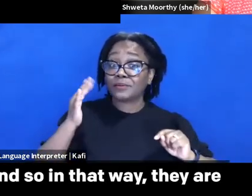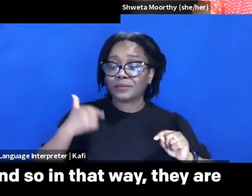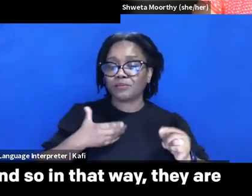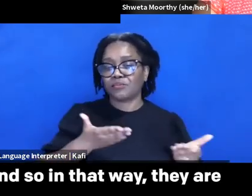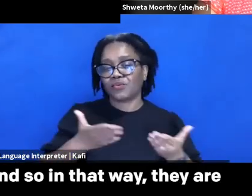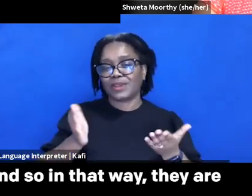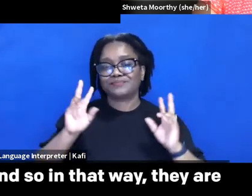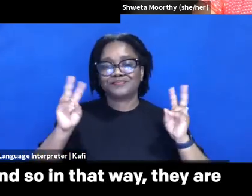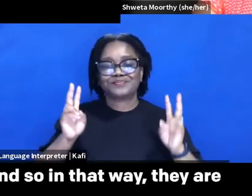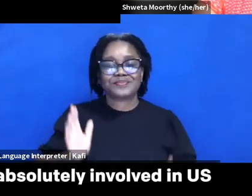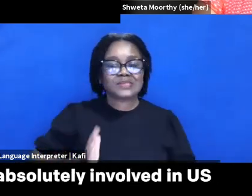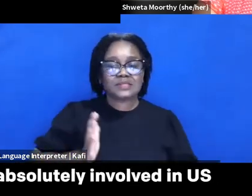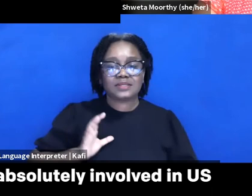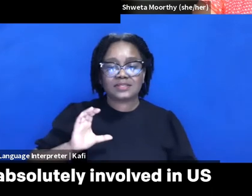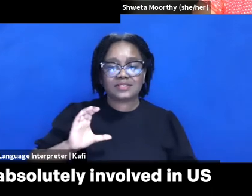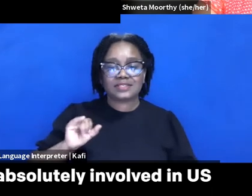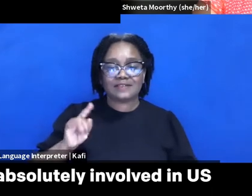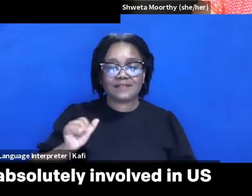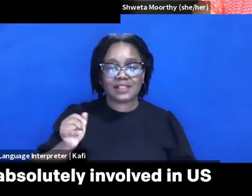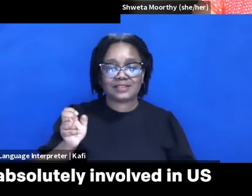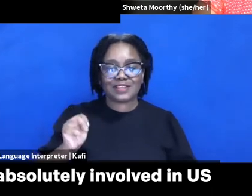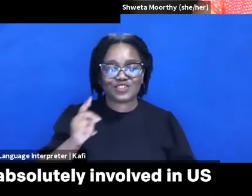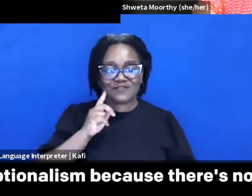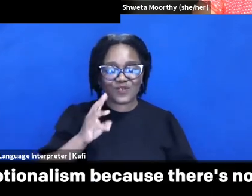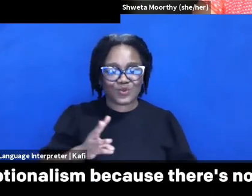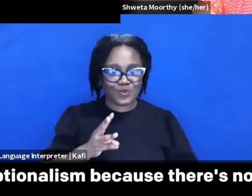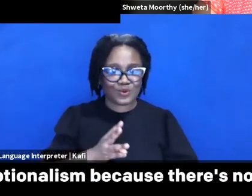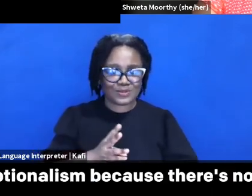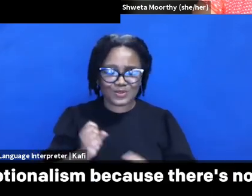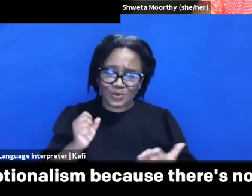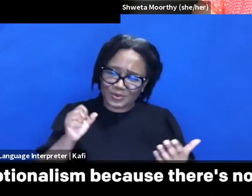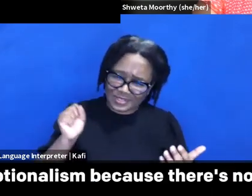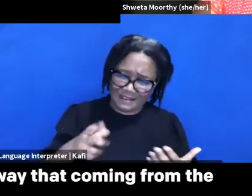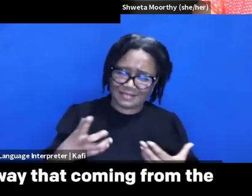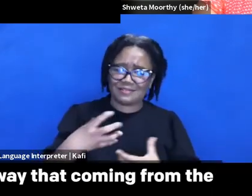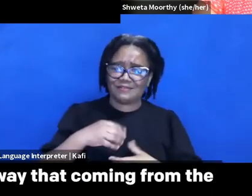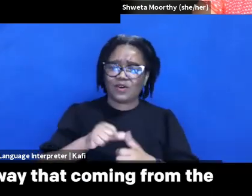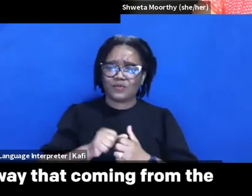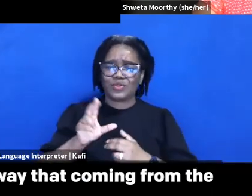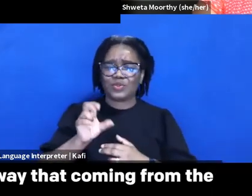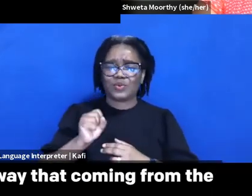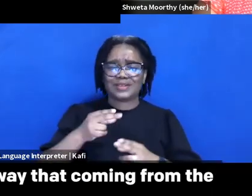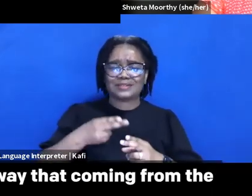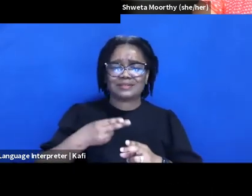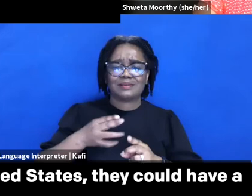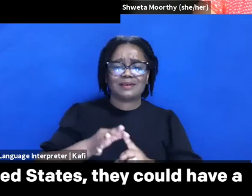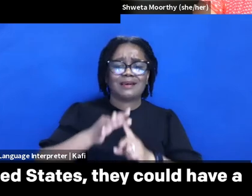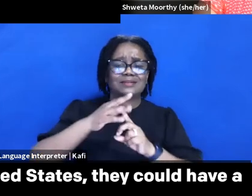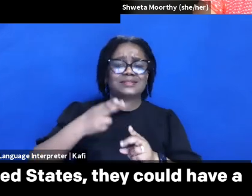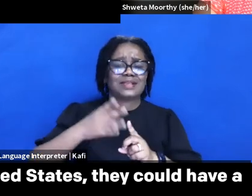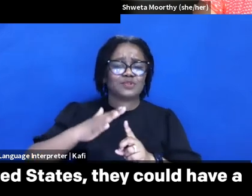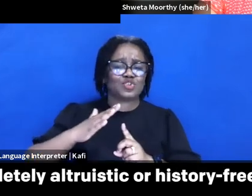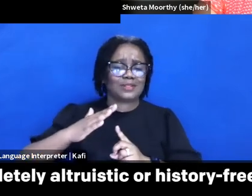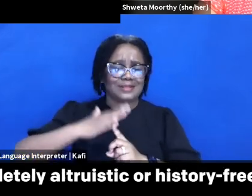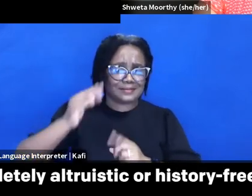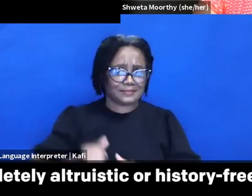And so in that way, they're absolutely involved in US exceptionalism because there's no way that coming from the United States, they